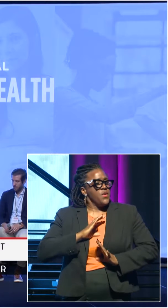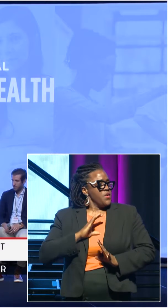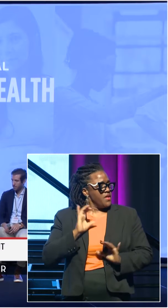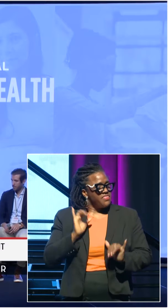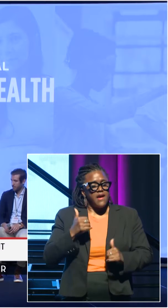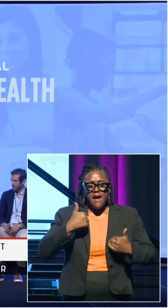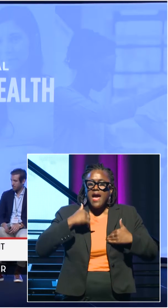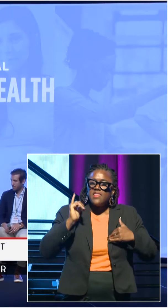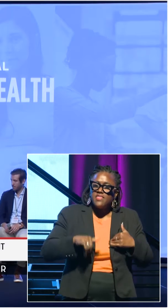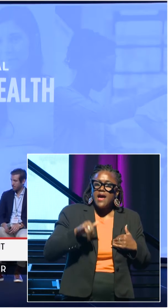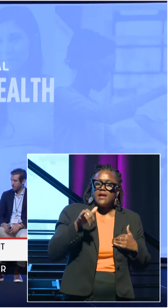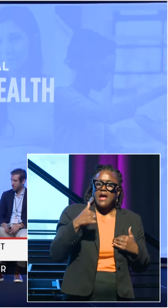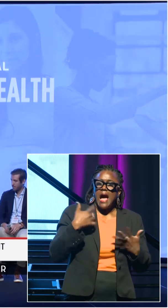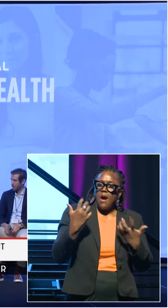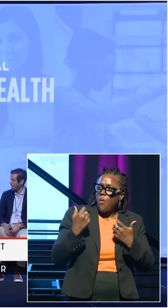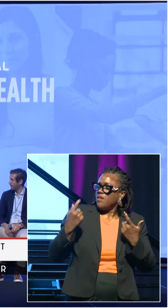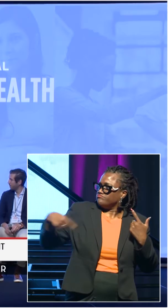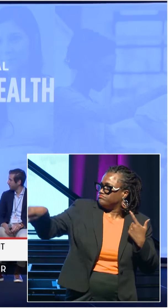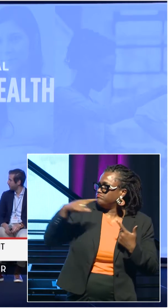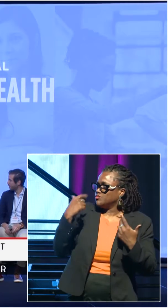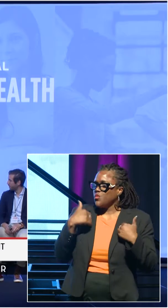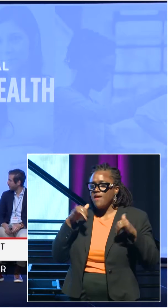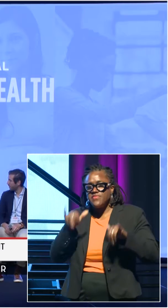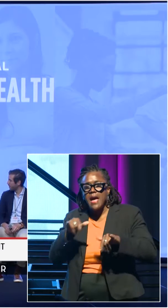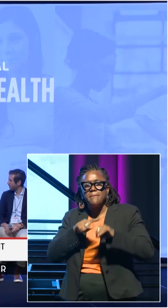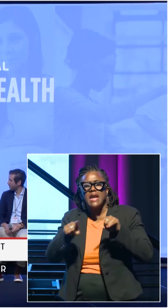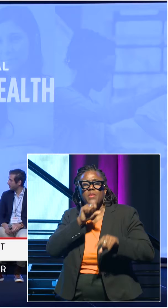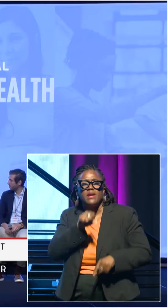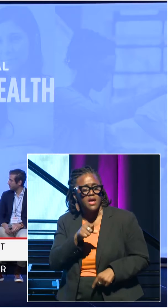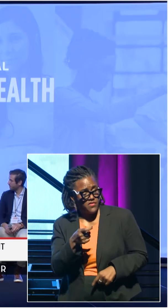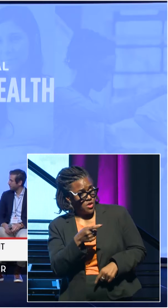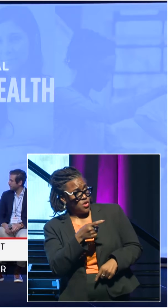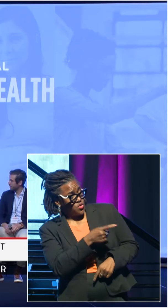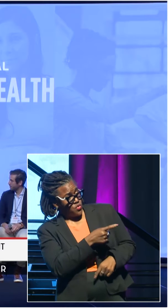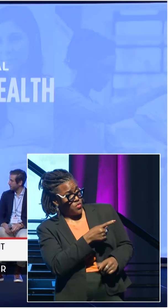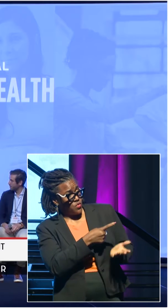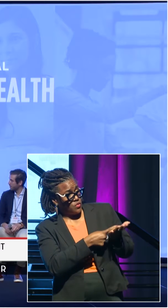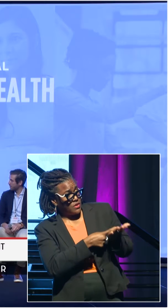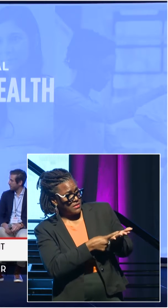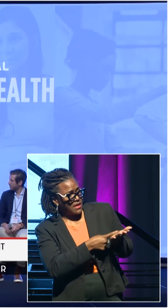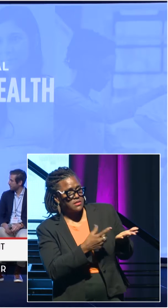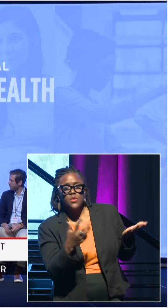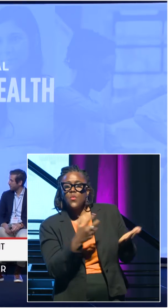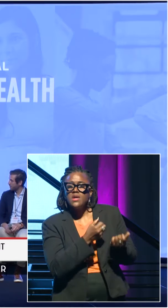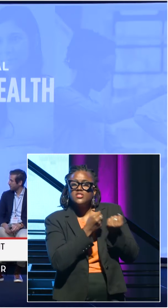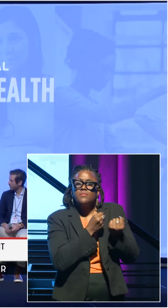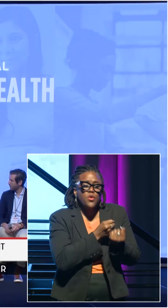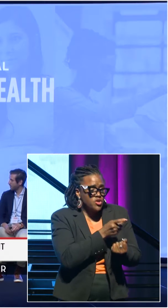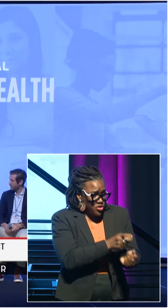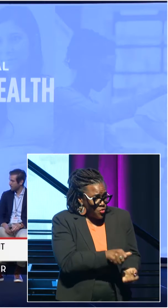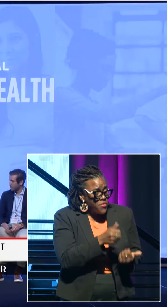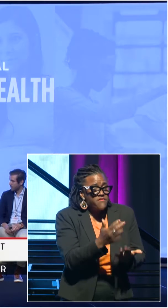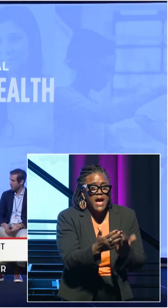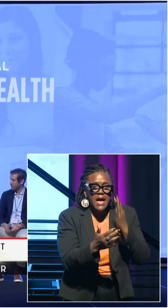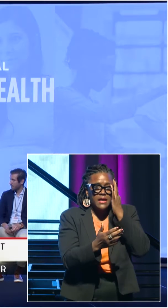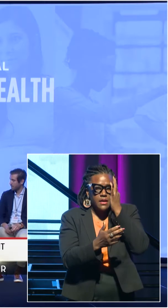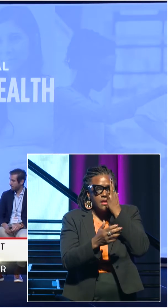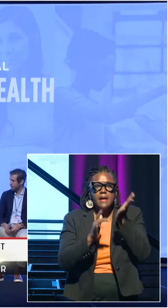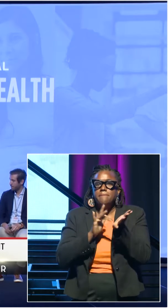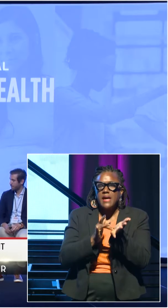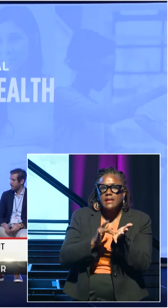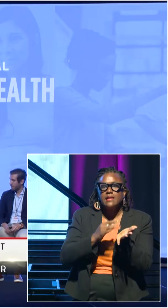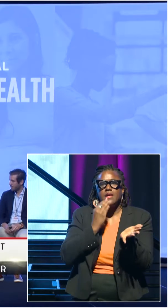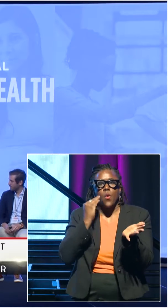for myself, and I want everyone to have it. But I would love you to talk about the support that you provide medically, but